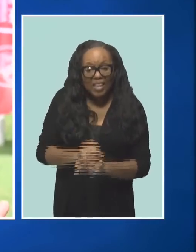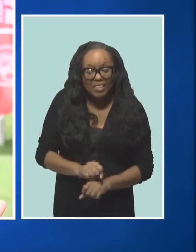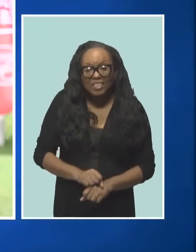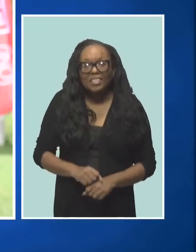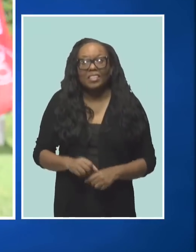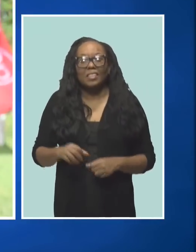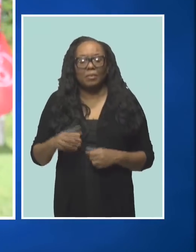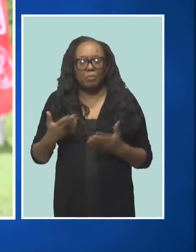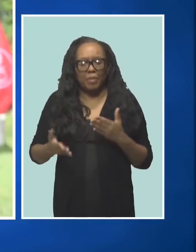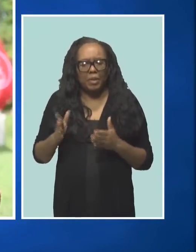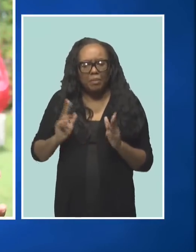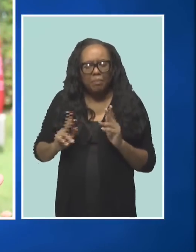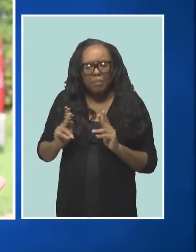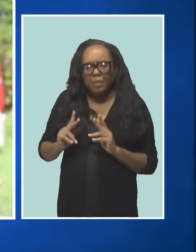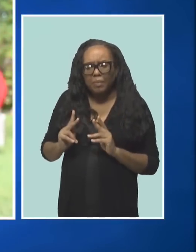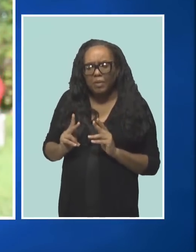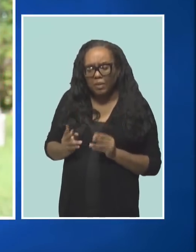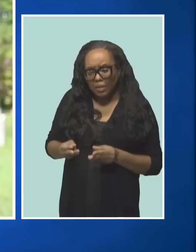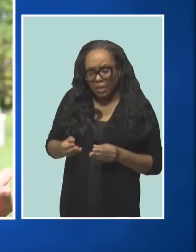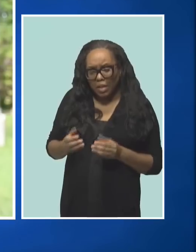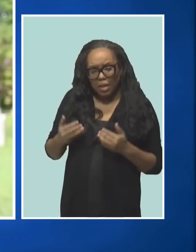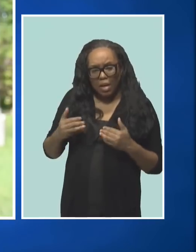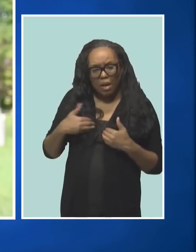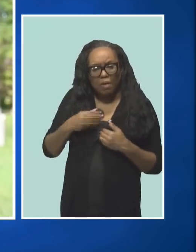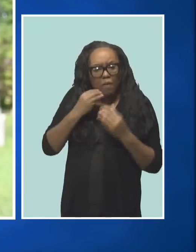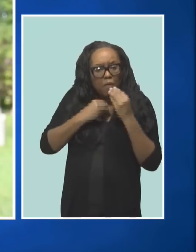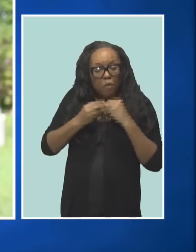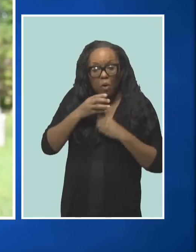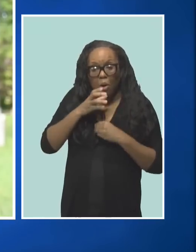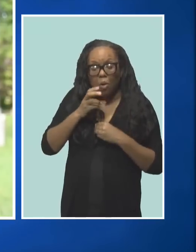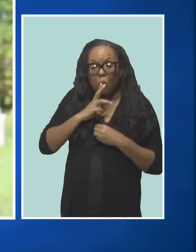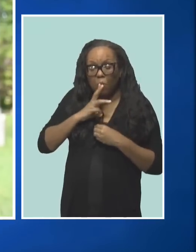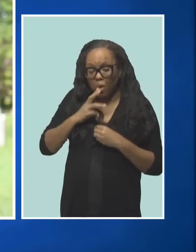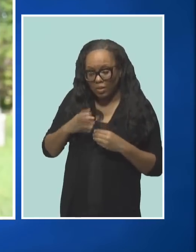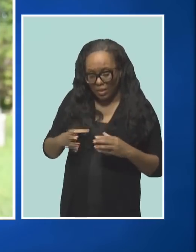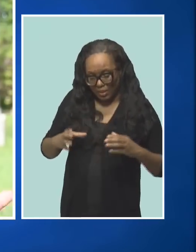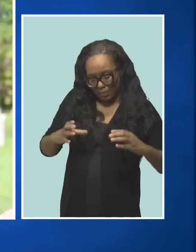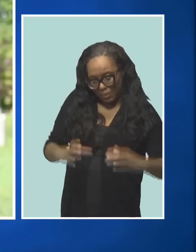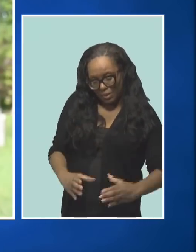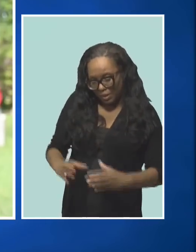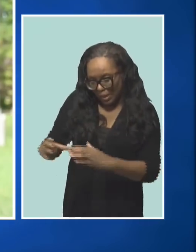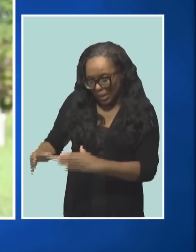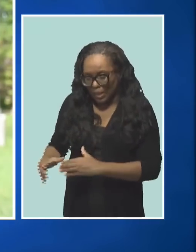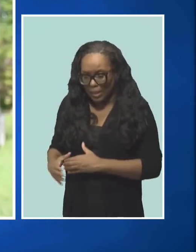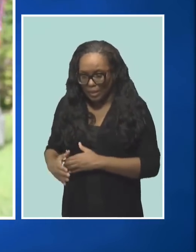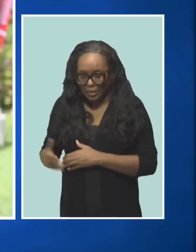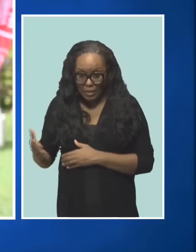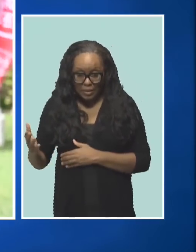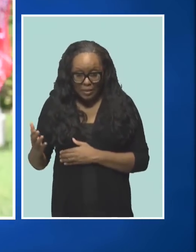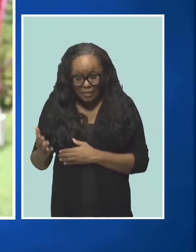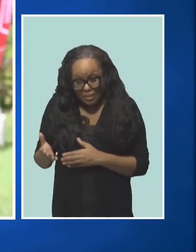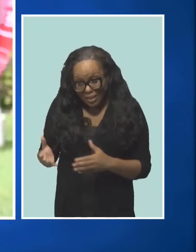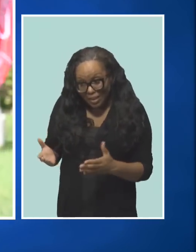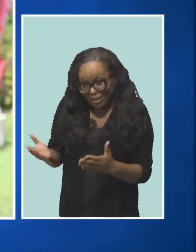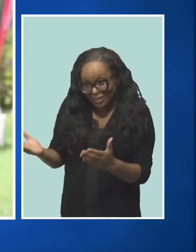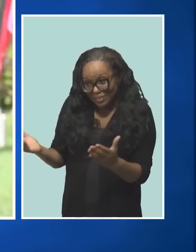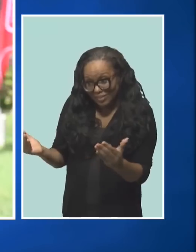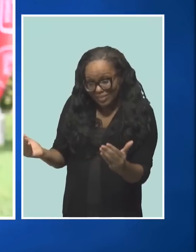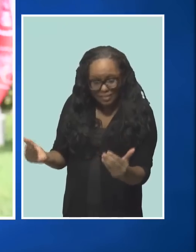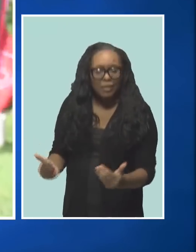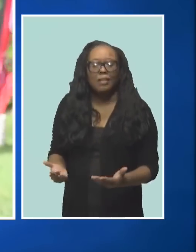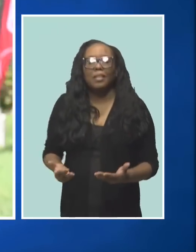little food and water, and if they then build the courage with the dog, we can then come and capture that dog, or we would have to try to set a